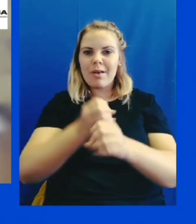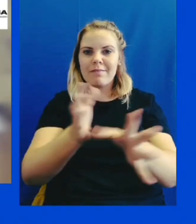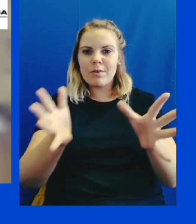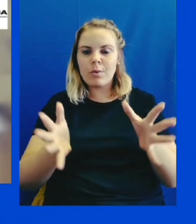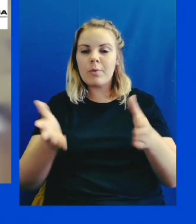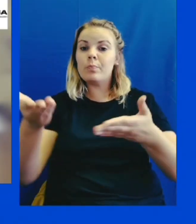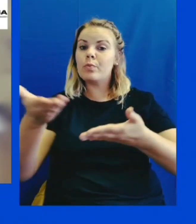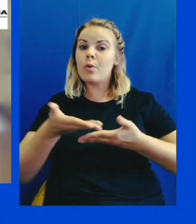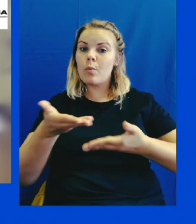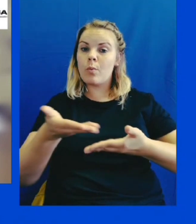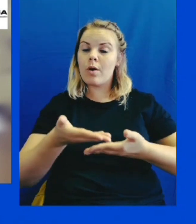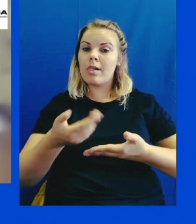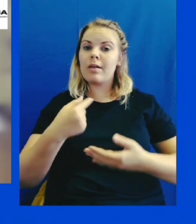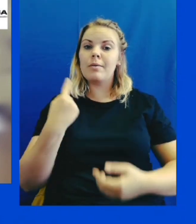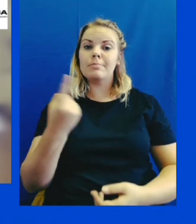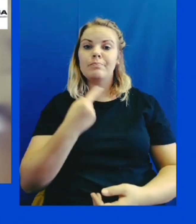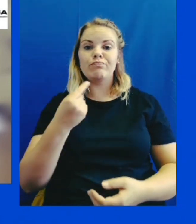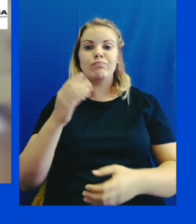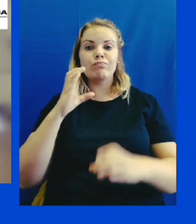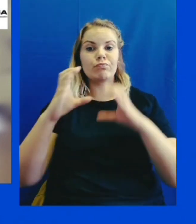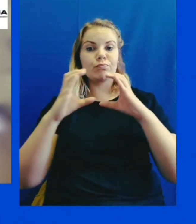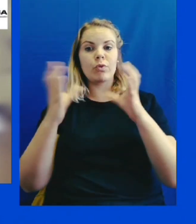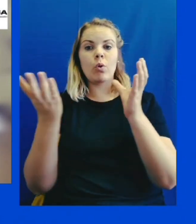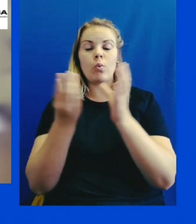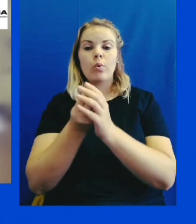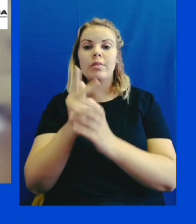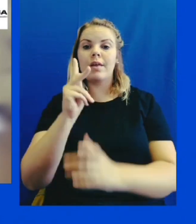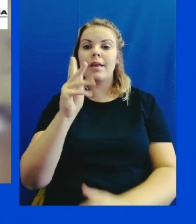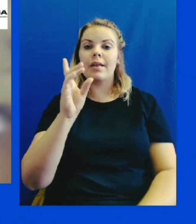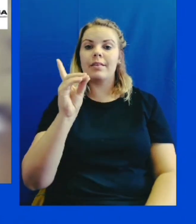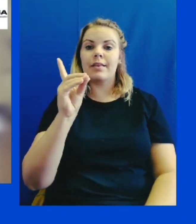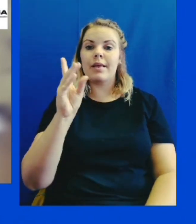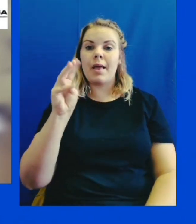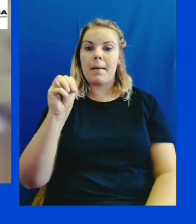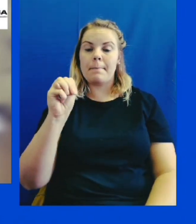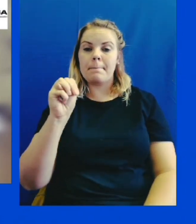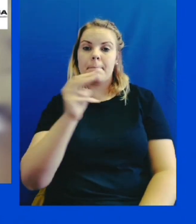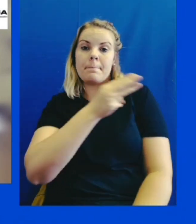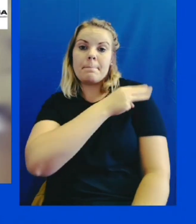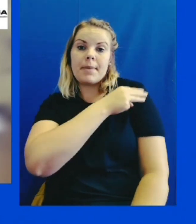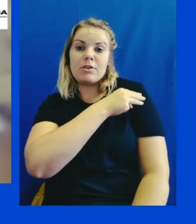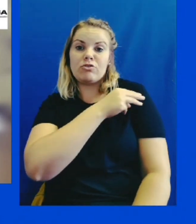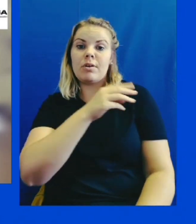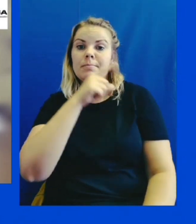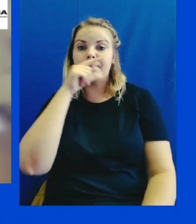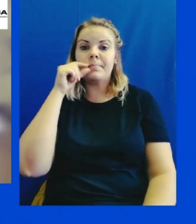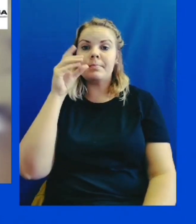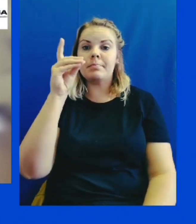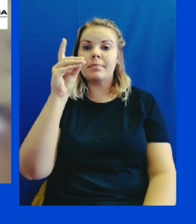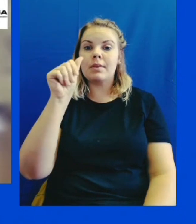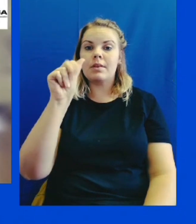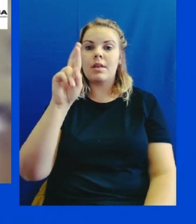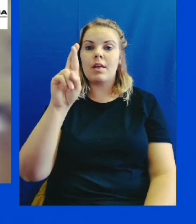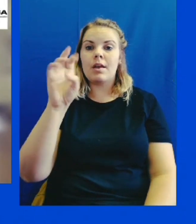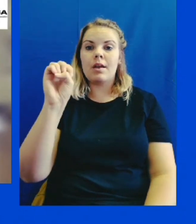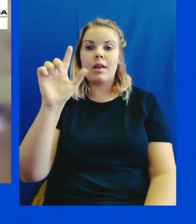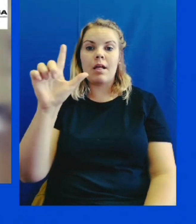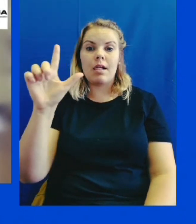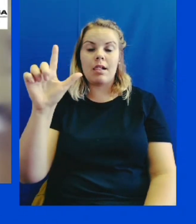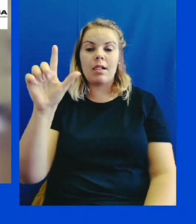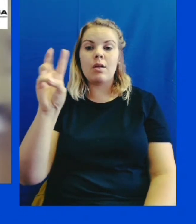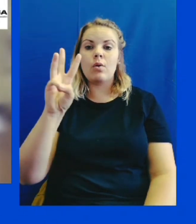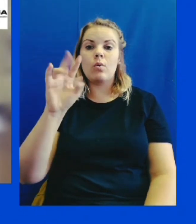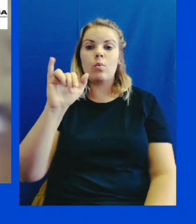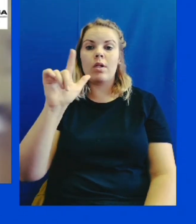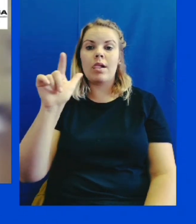Hello, everyone. Welcome to this chat with King David Mowbray Golf Club General Manager Darrell Williams, who is going to give you some